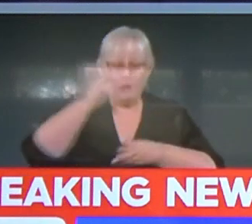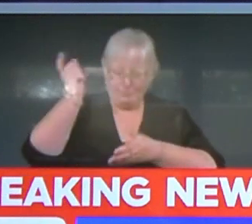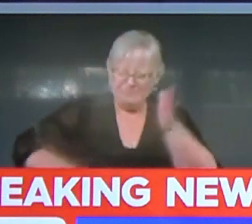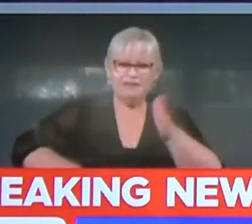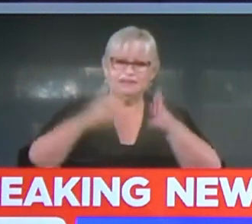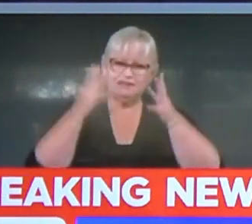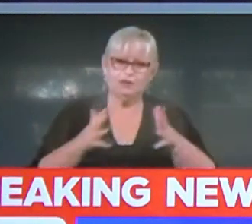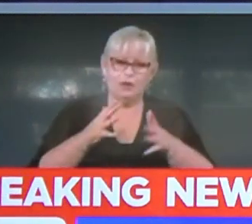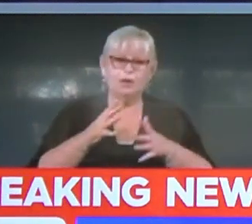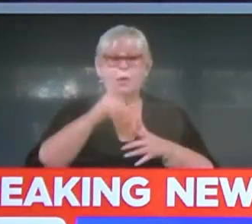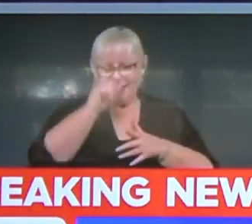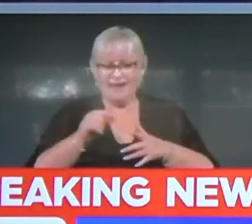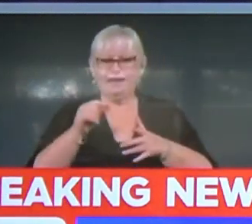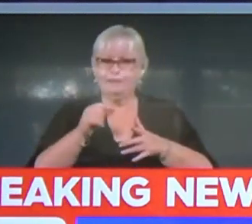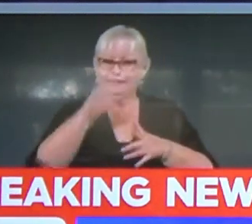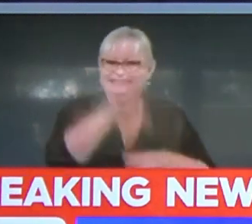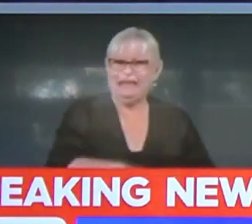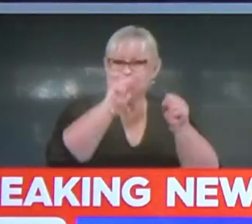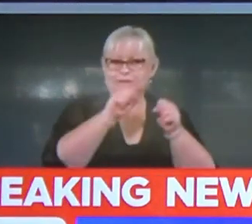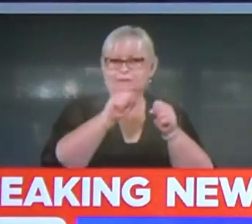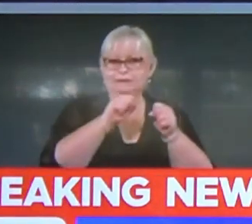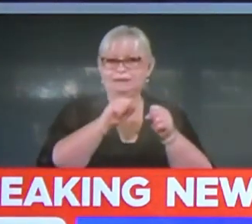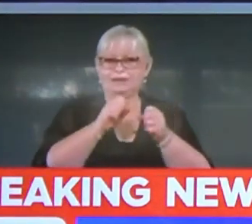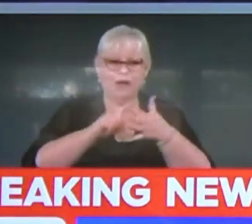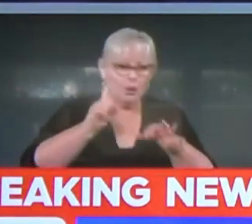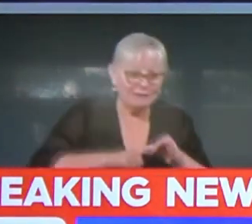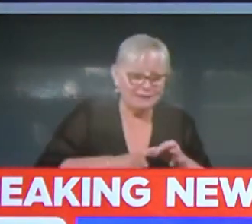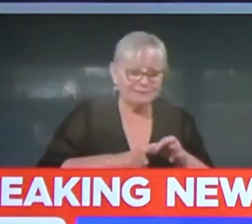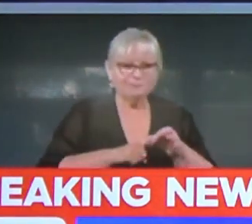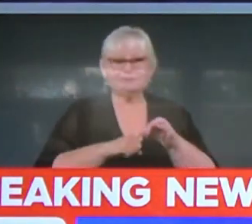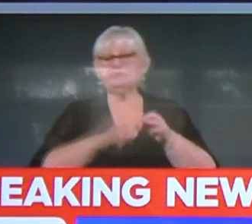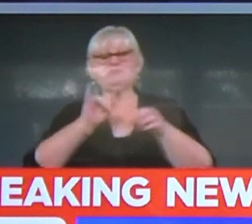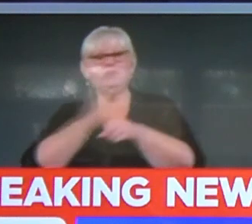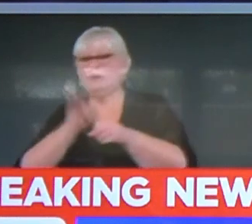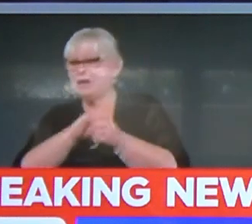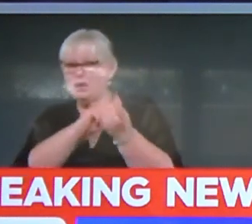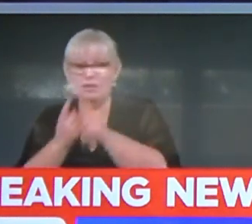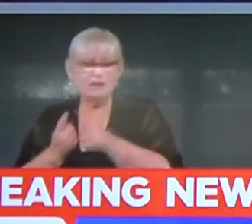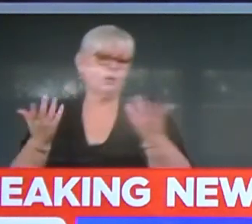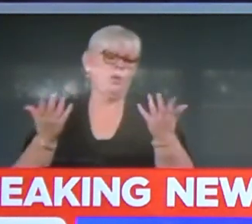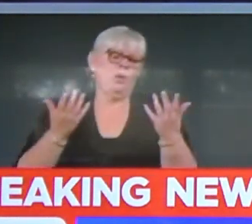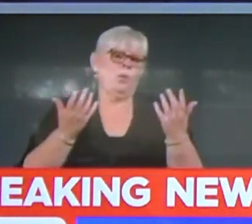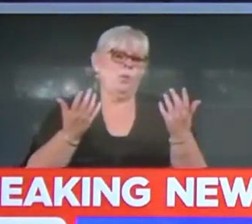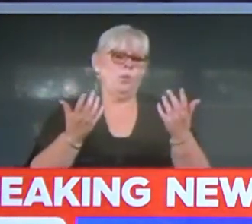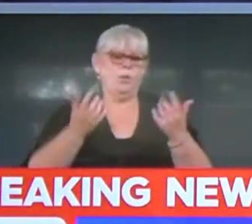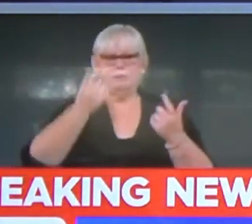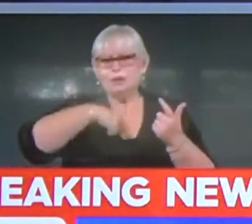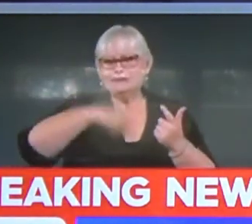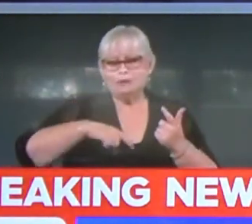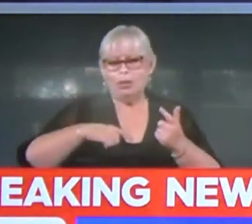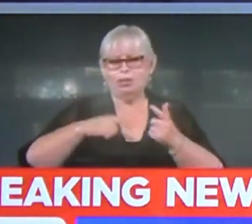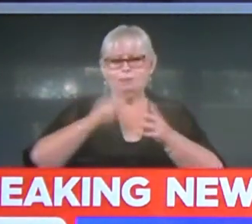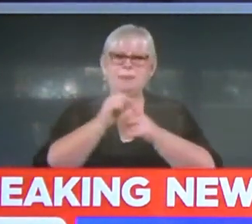and we'll be able to seize that equipment, and that can include medical supplies and include personal